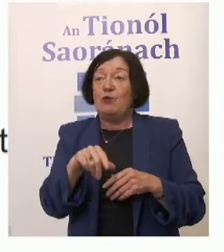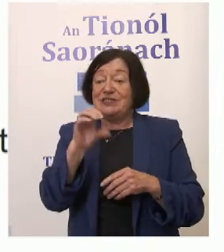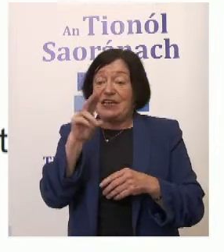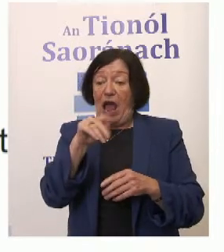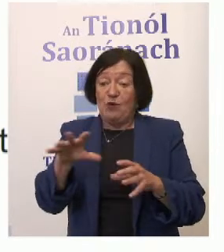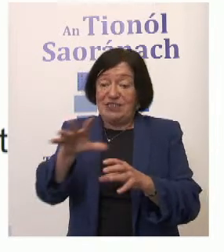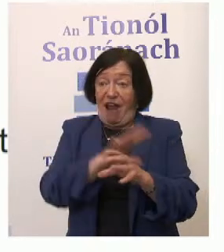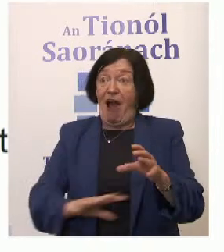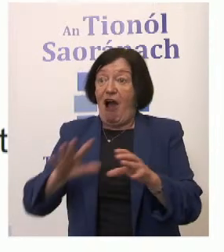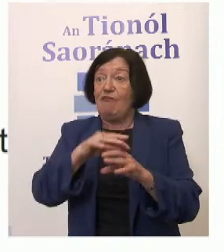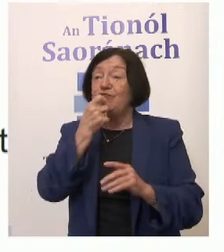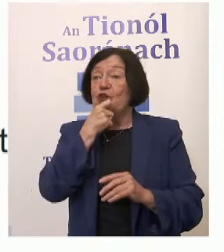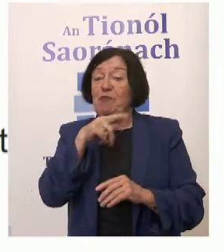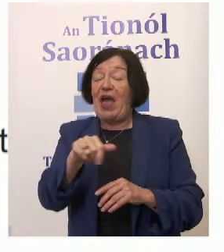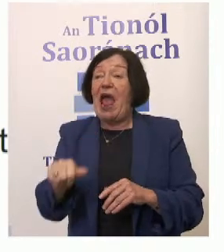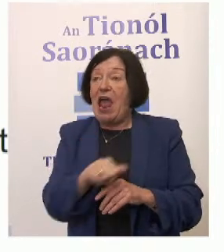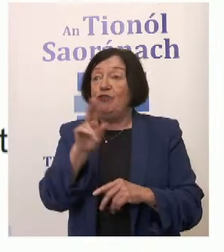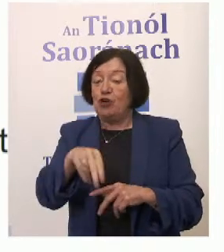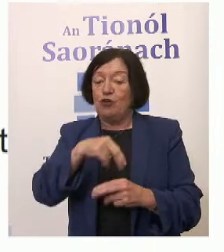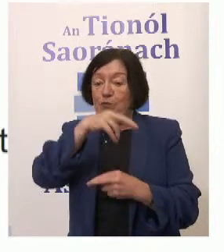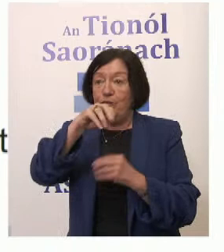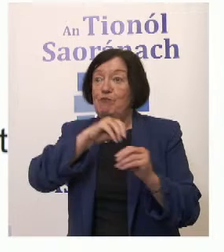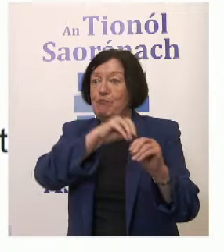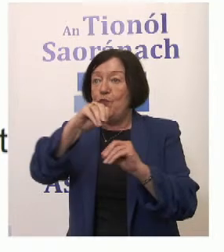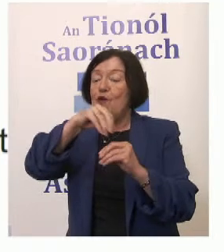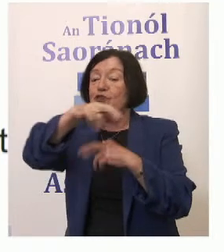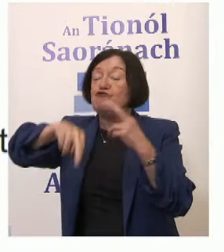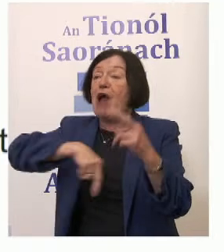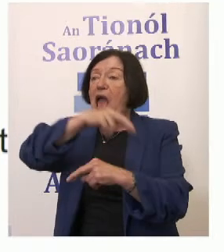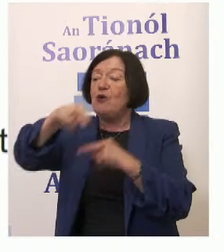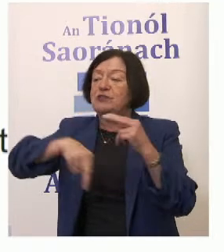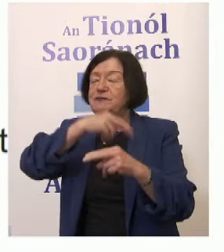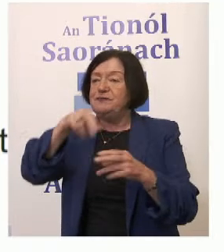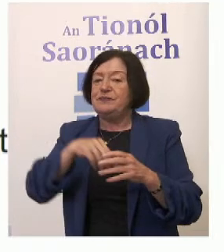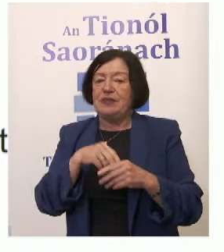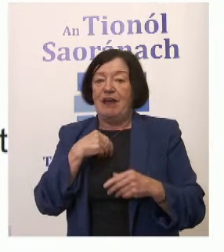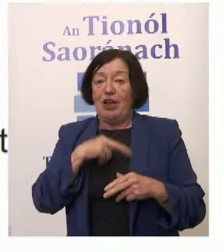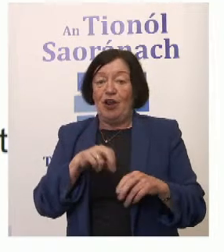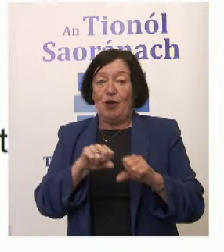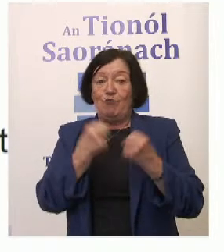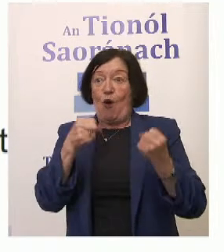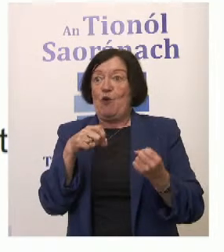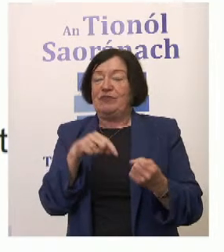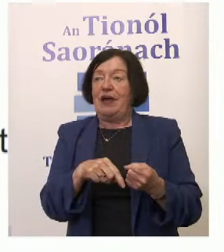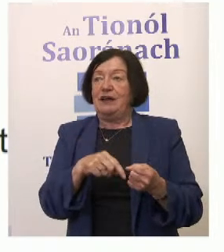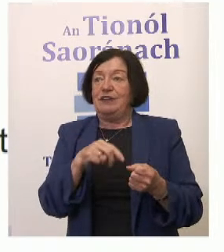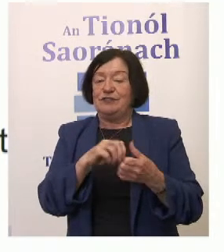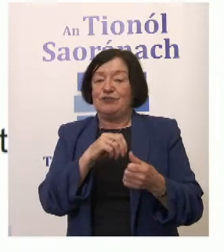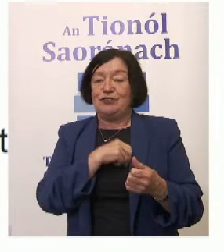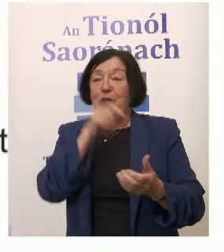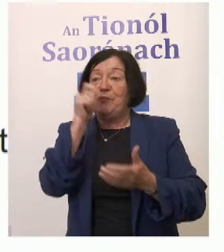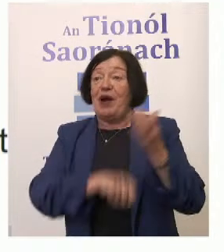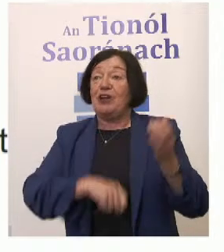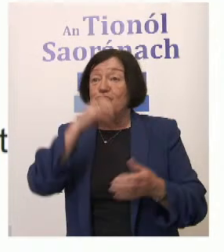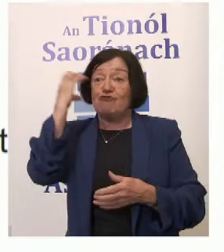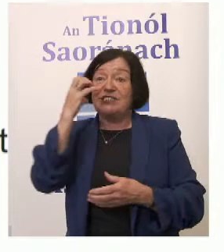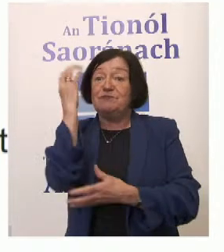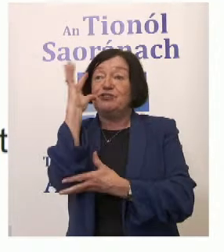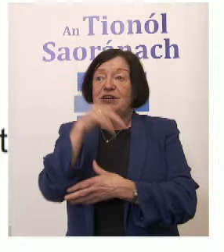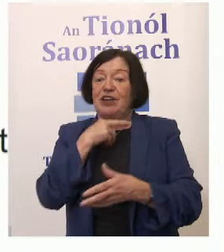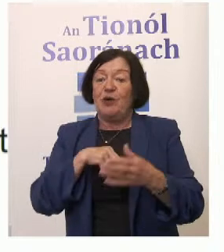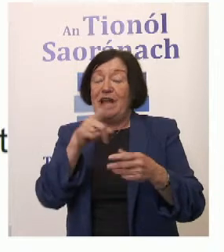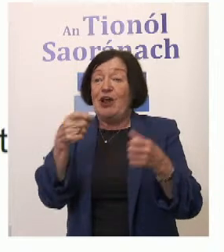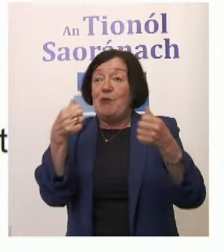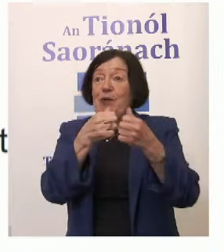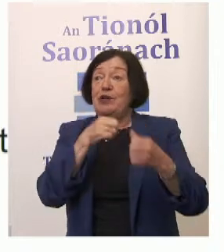of Dublin that became the area you could move around. So I nearly broke that trying to get out to buy a Christmas tree, because I nearly went across the